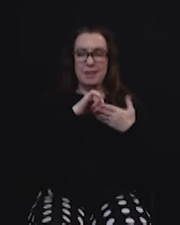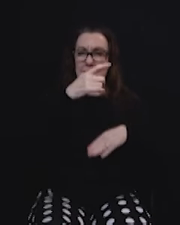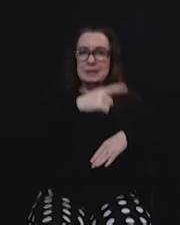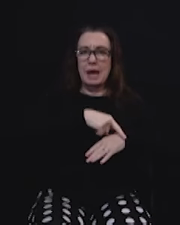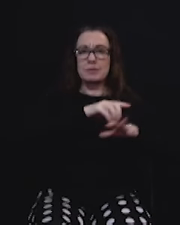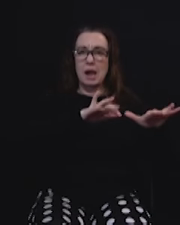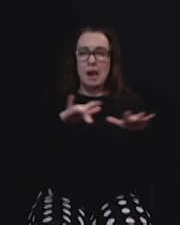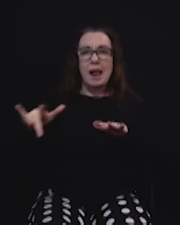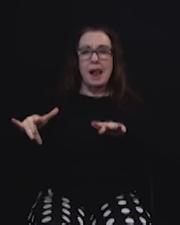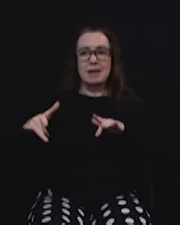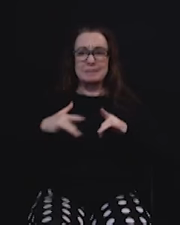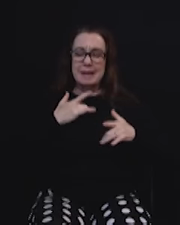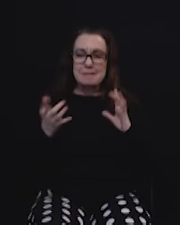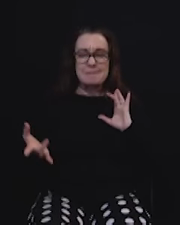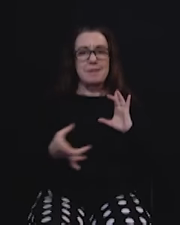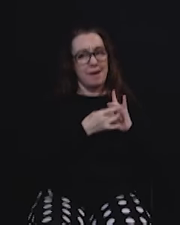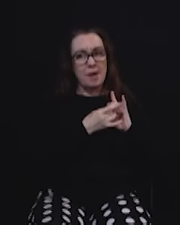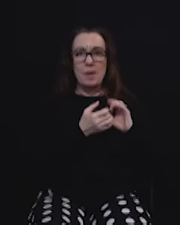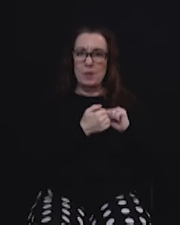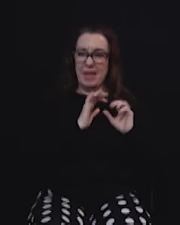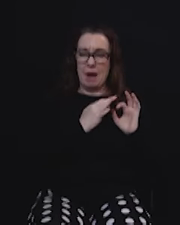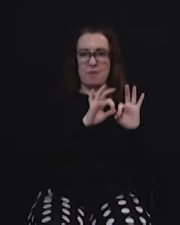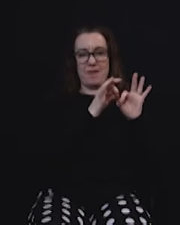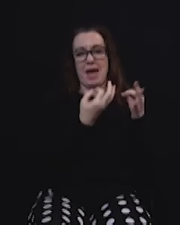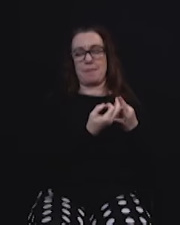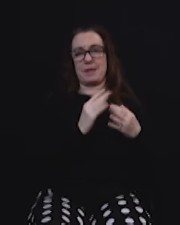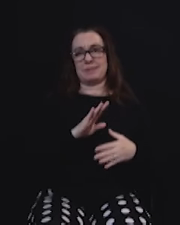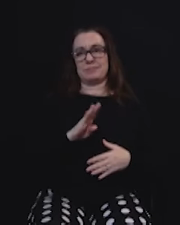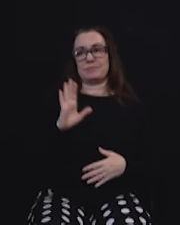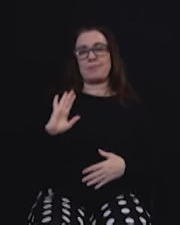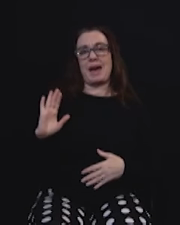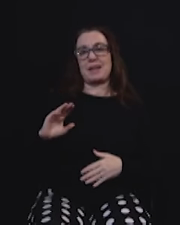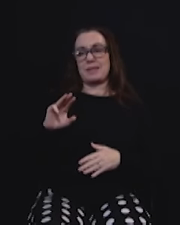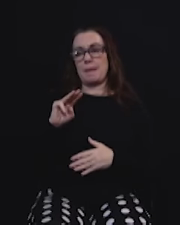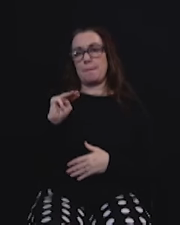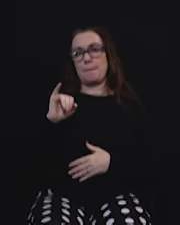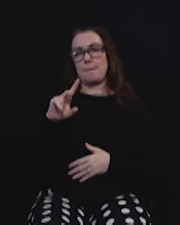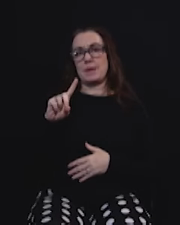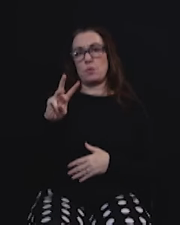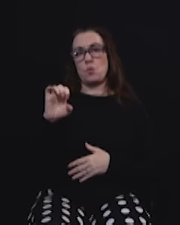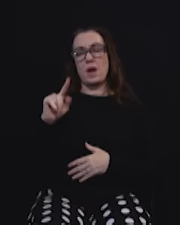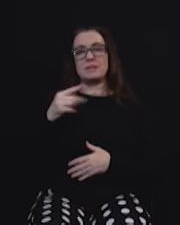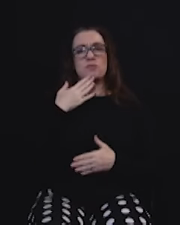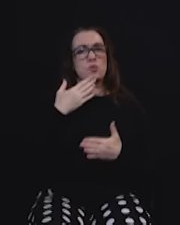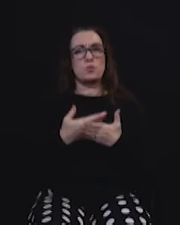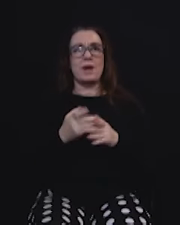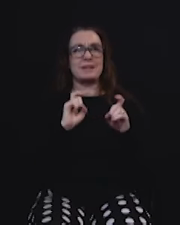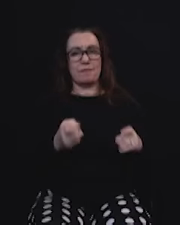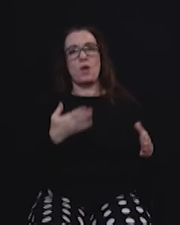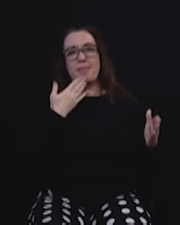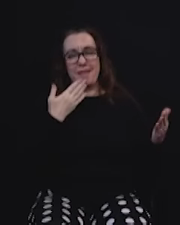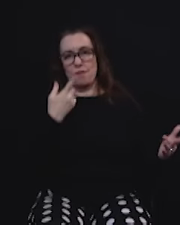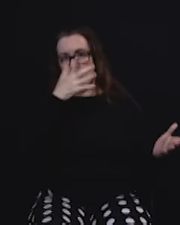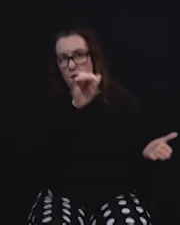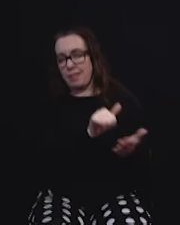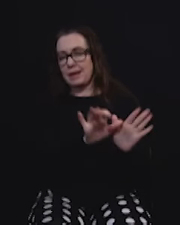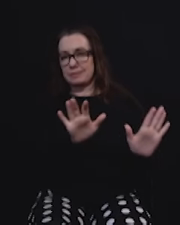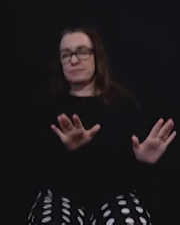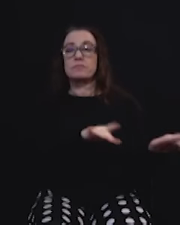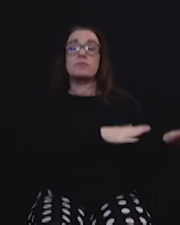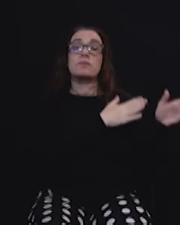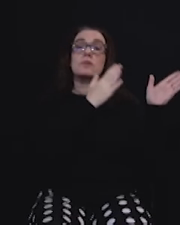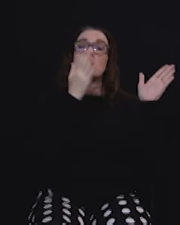to refuel and connect with our family back in the Midwest. And it was a great gift, and we're very thankful for that. And I want to